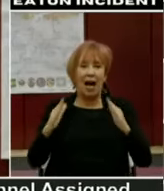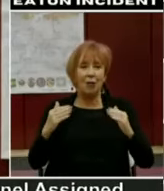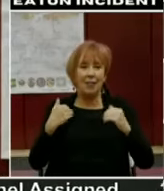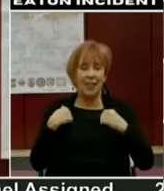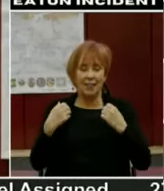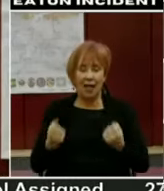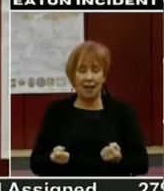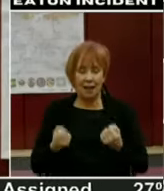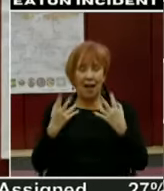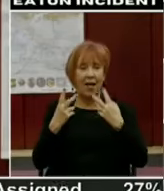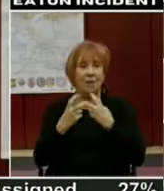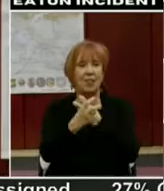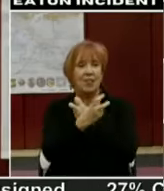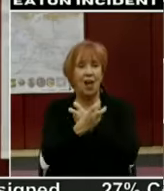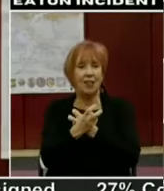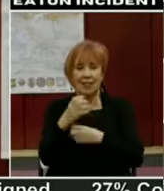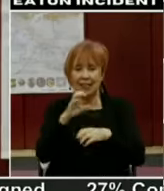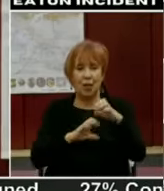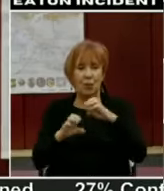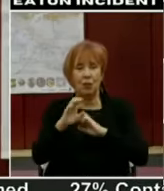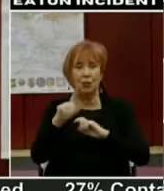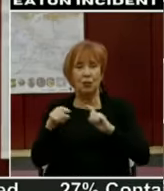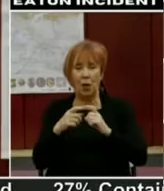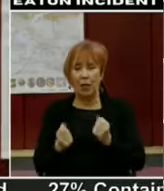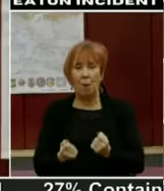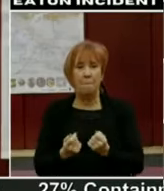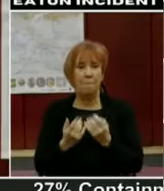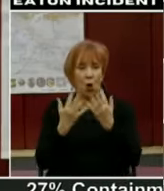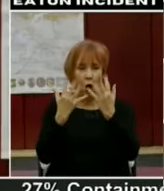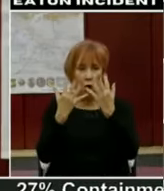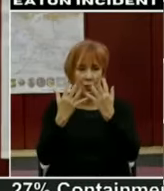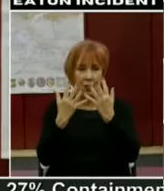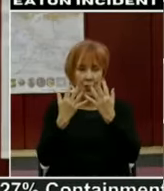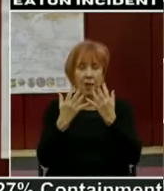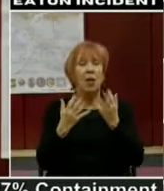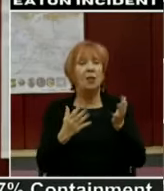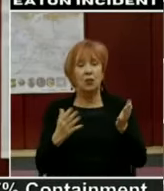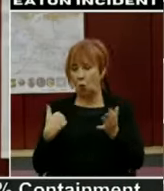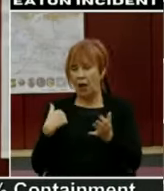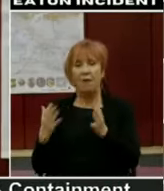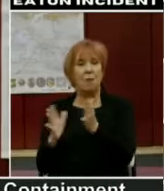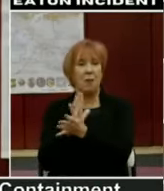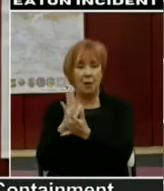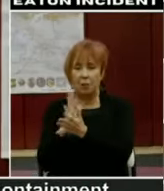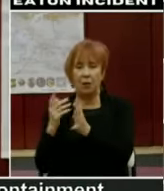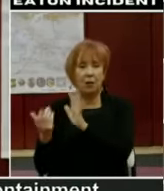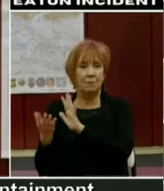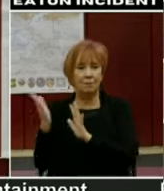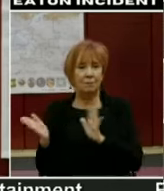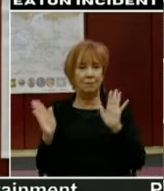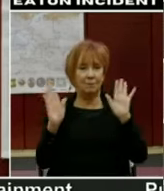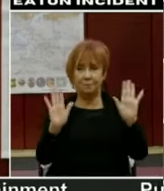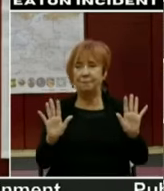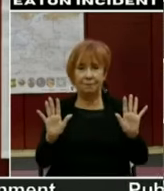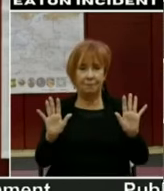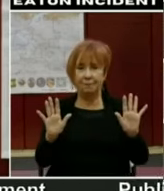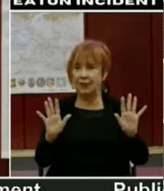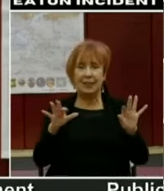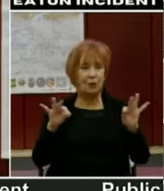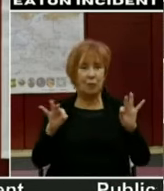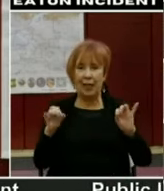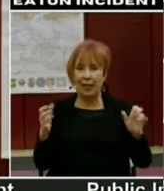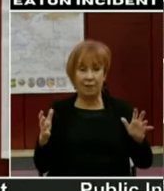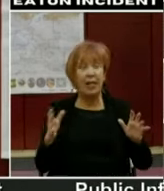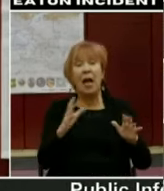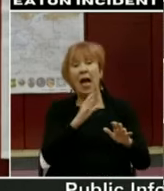there. So please pick up that information. It's there. It's also on our website. And again, I'm here to listen and